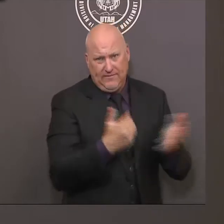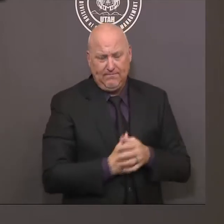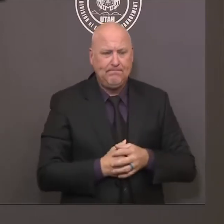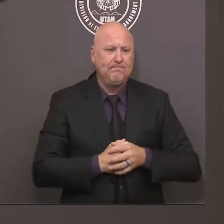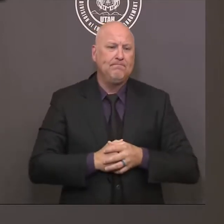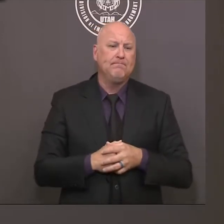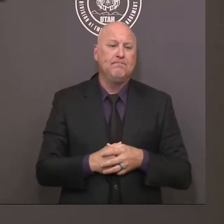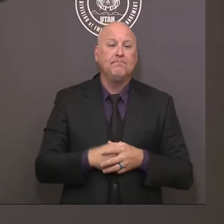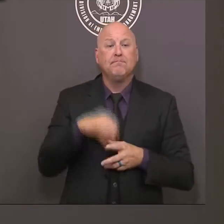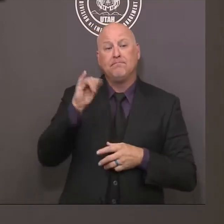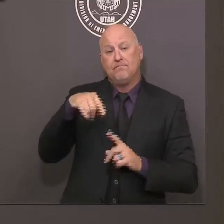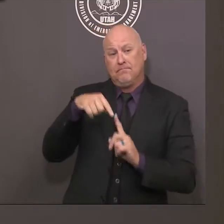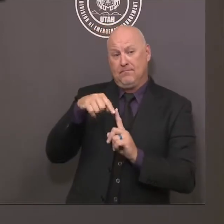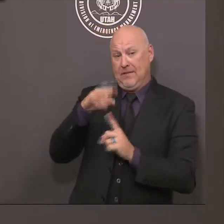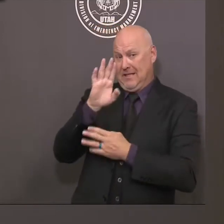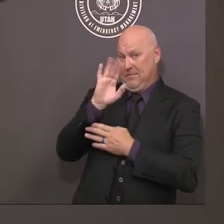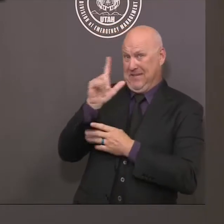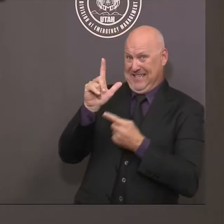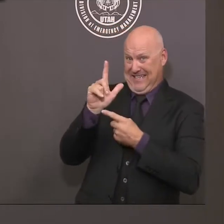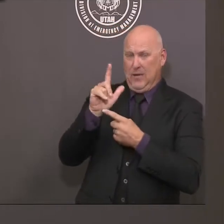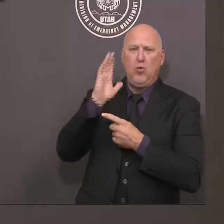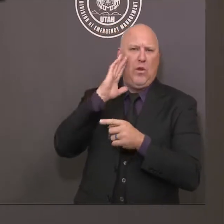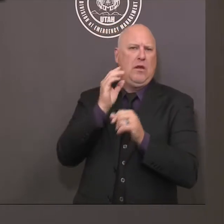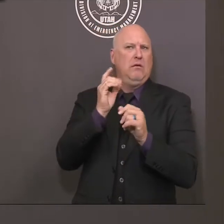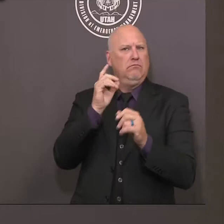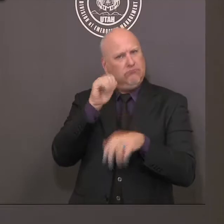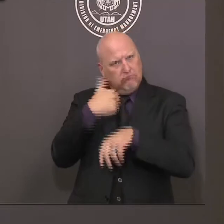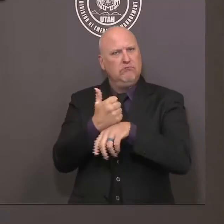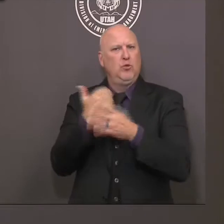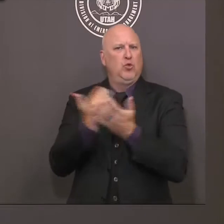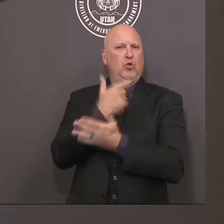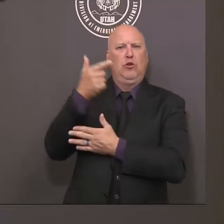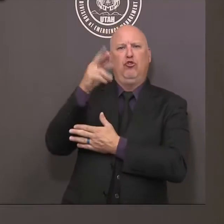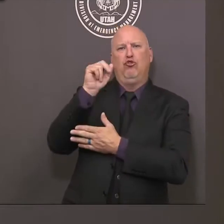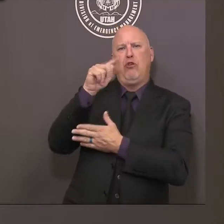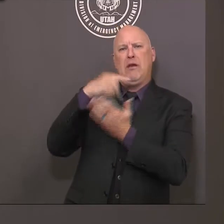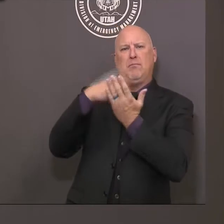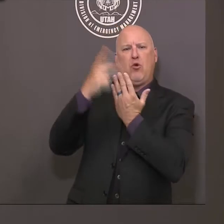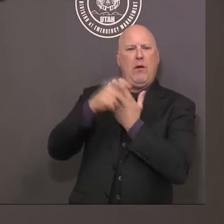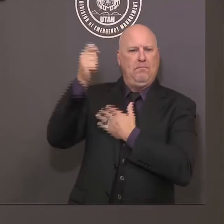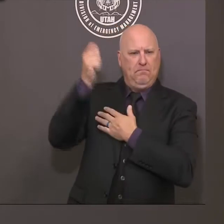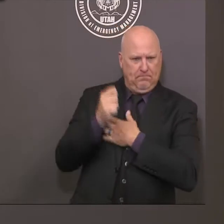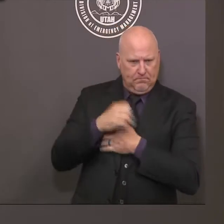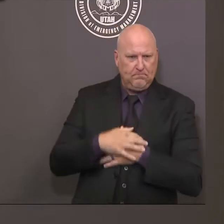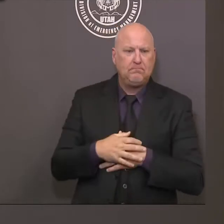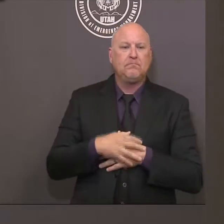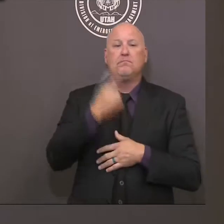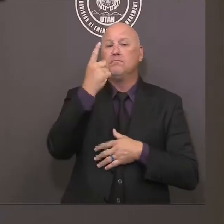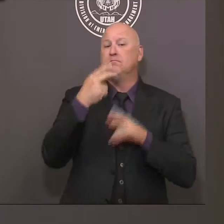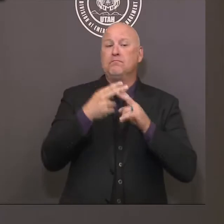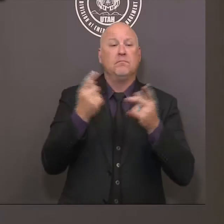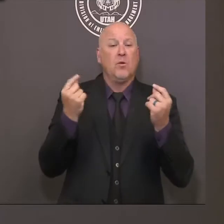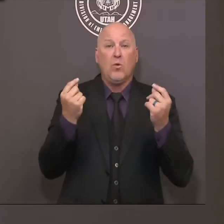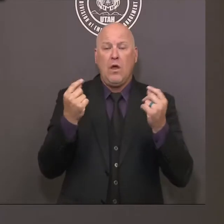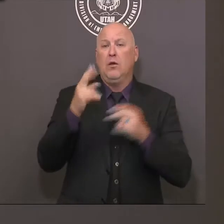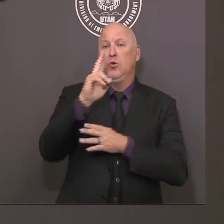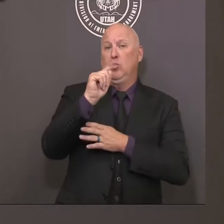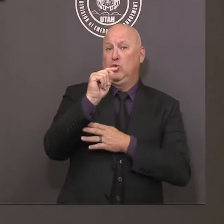following grant programs: the Utah Shops Together, Utah Creates Together, Utah Works